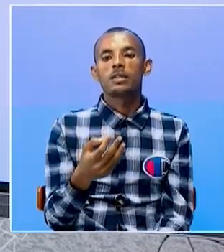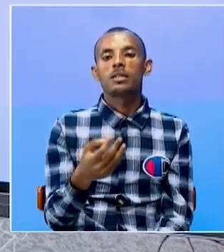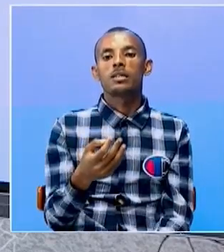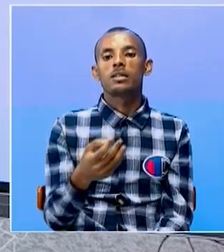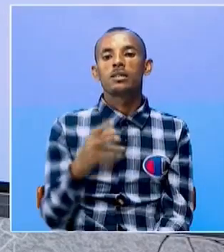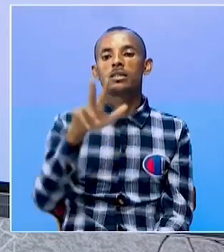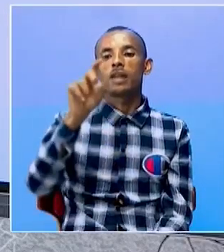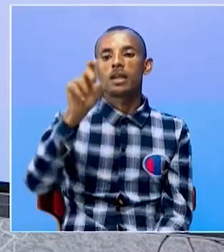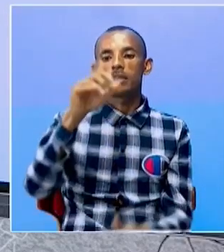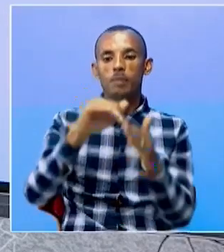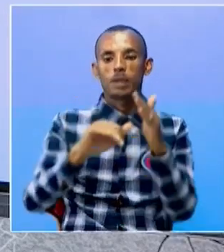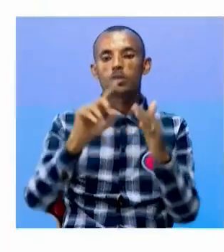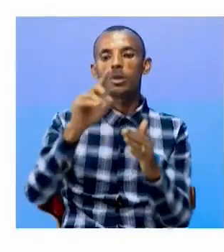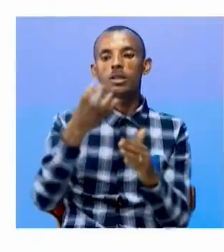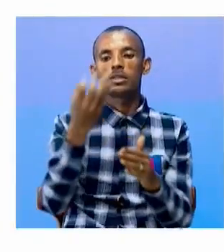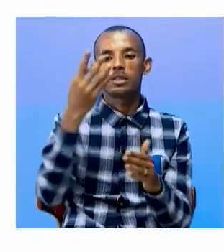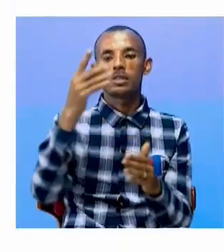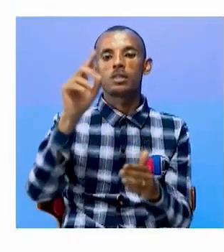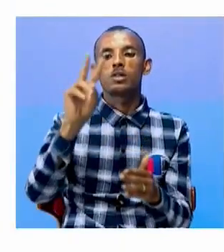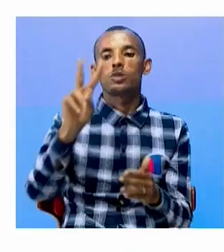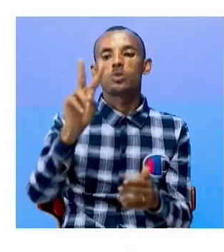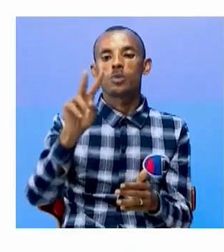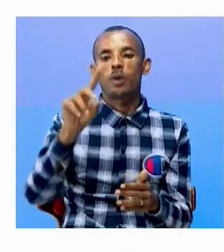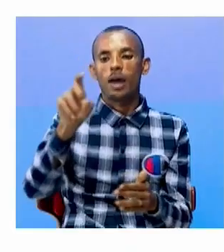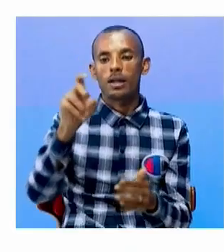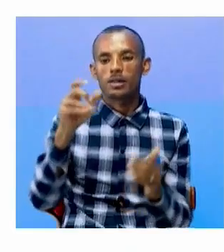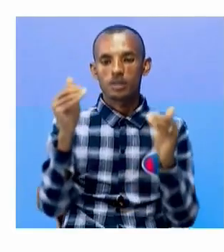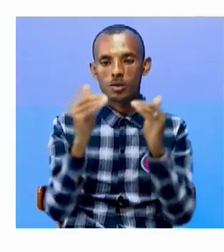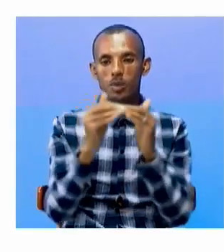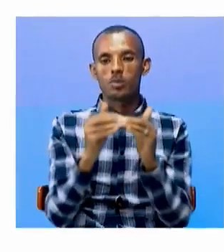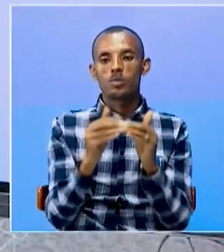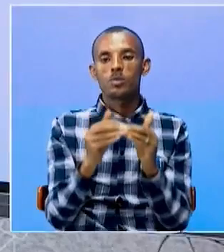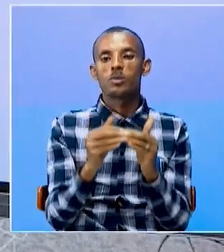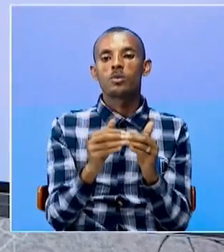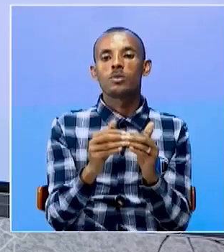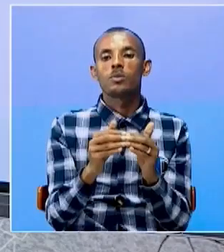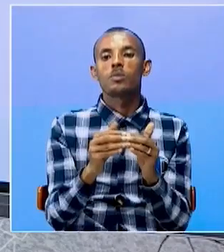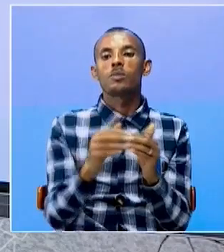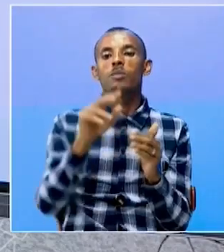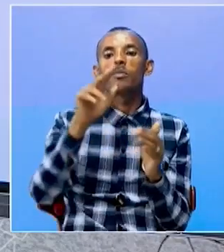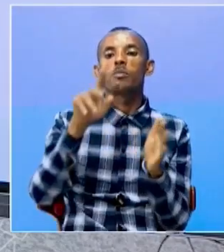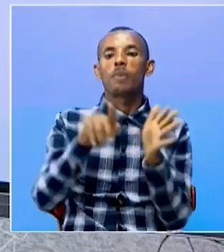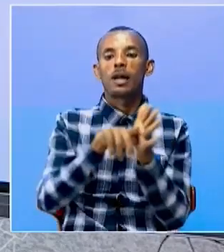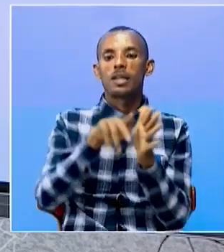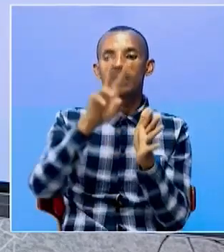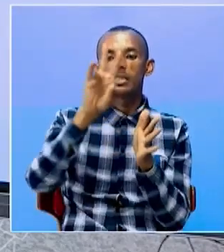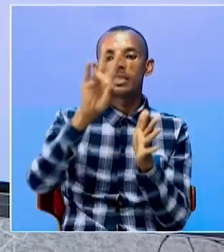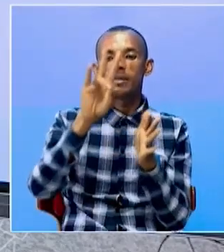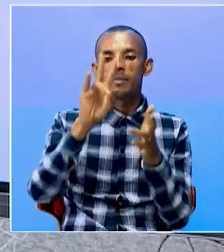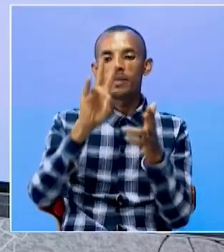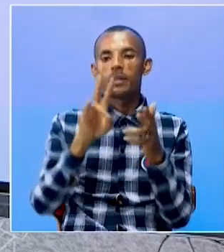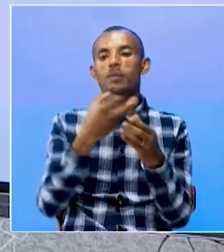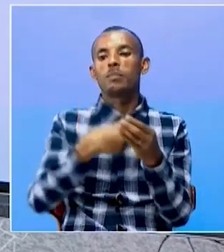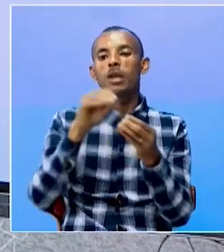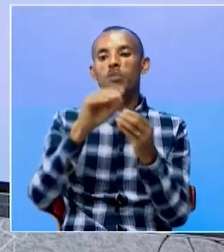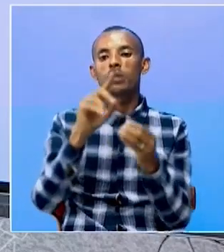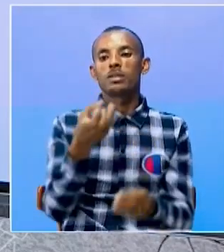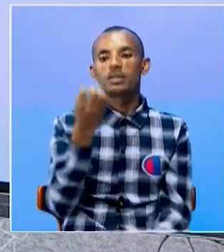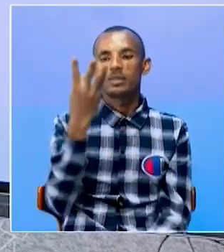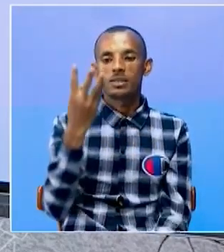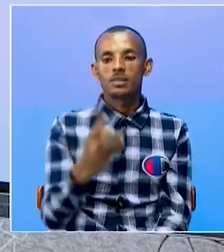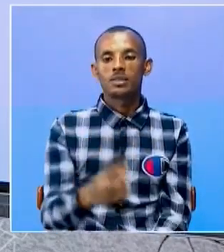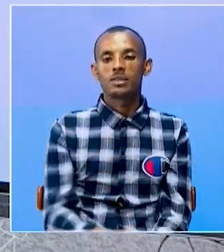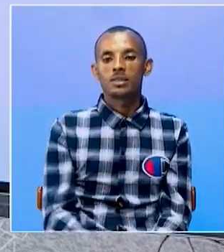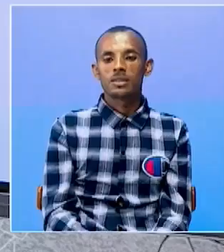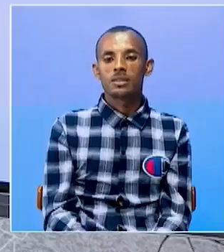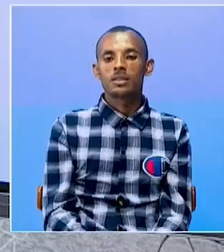it is 2. Good. It is 2x is equal to -7 plus 1 gives us what?